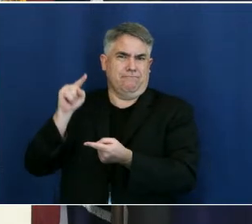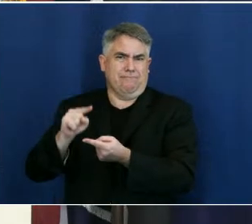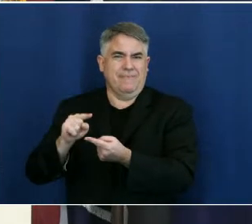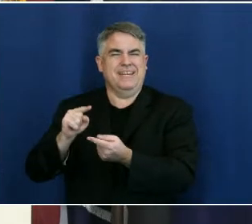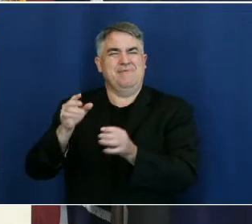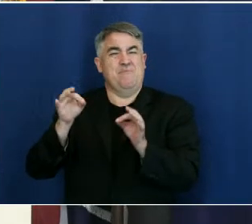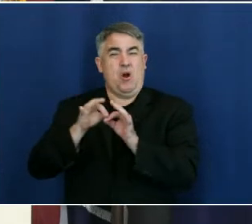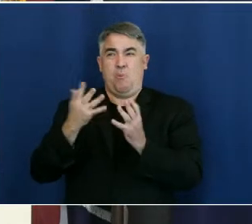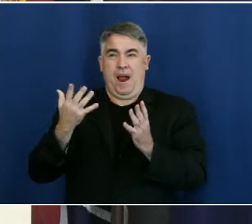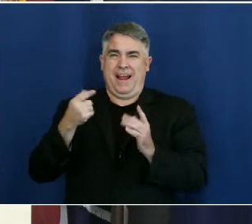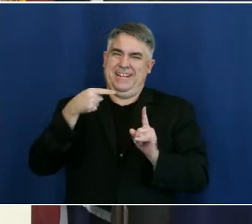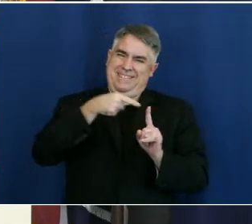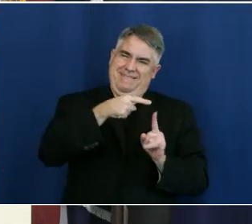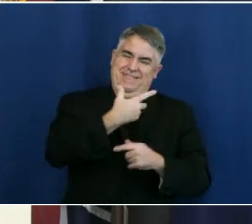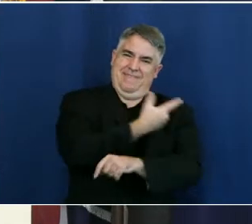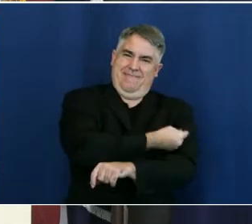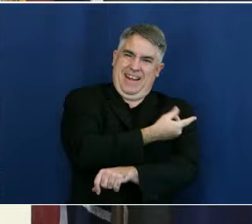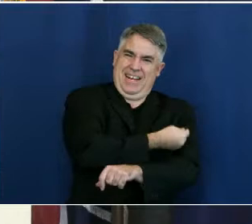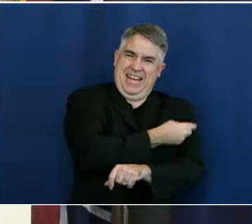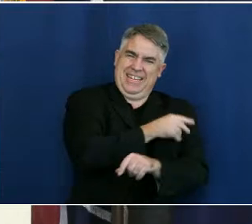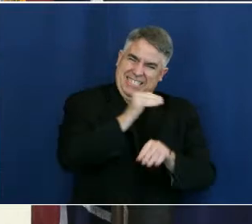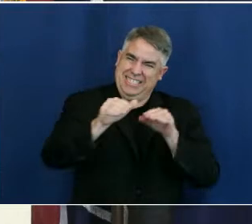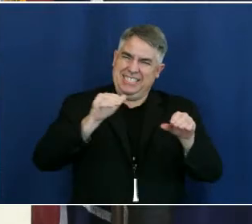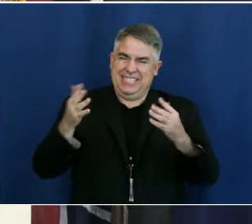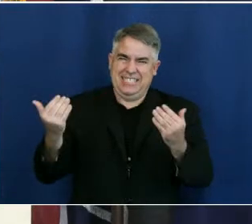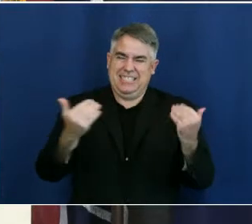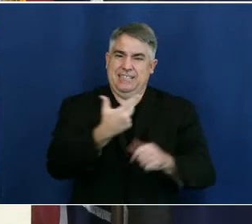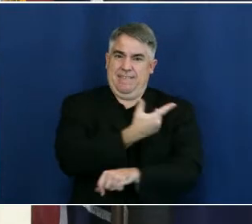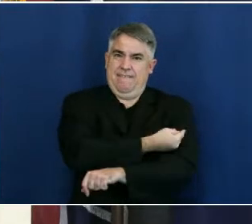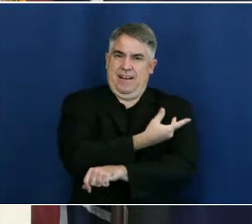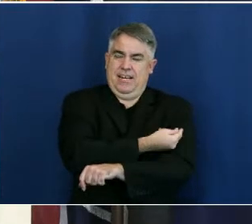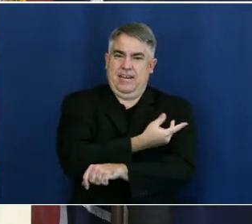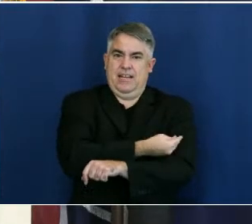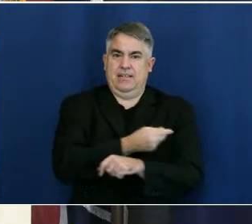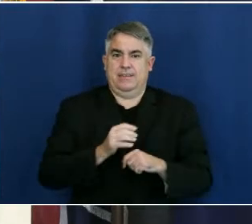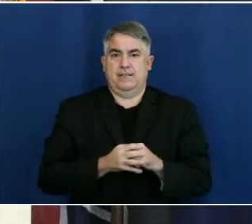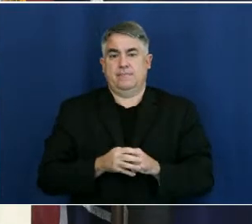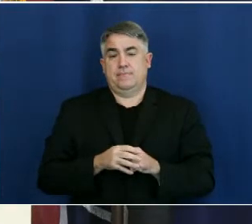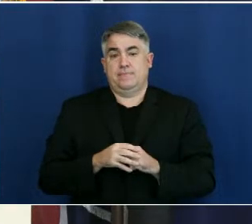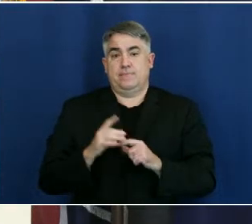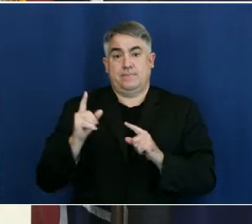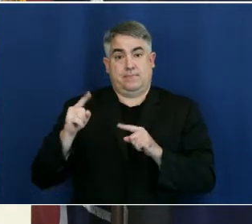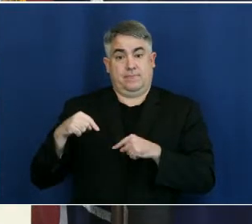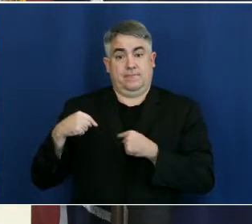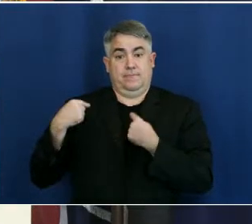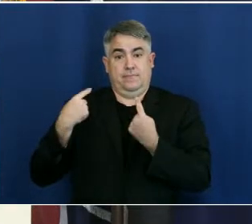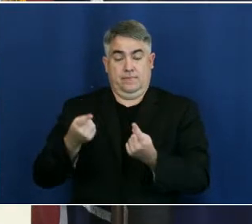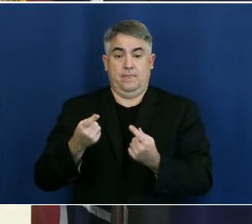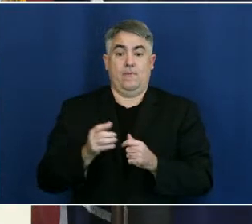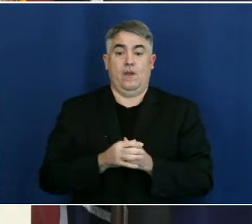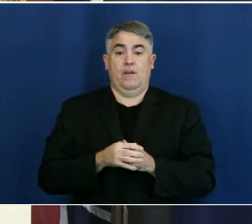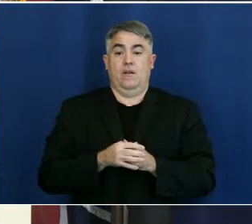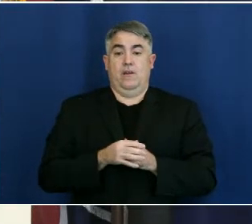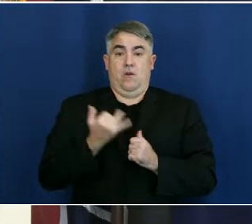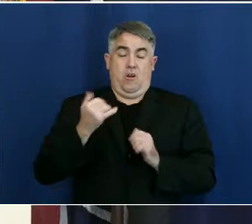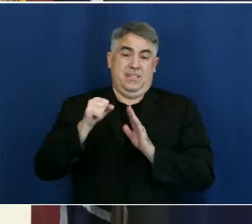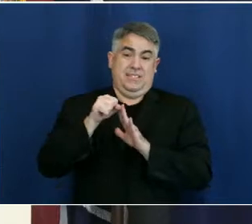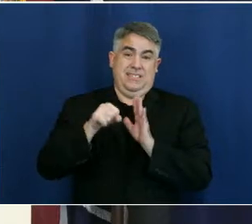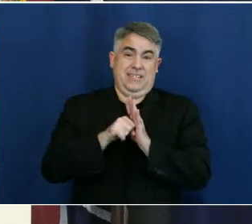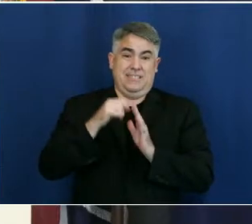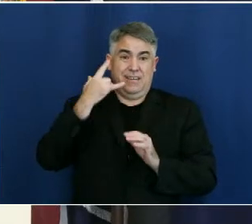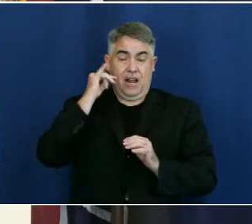many ways we have done that, and we have done relatively well. If you go to the state of California's website and you look at